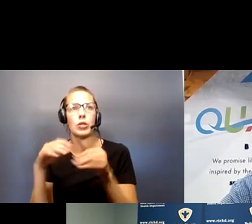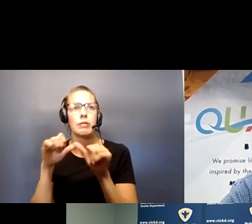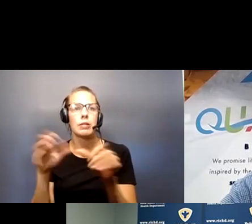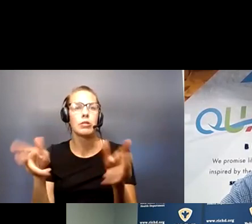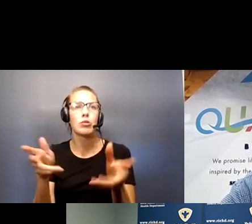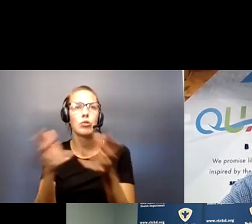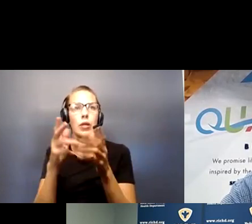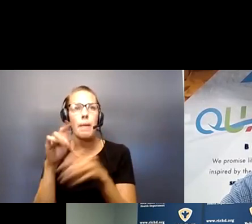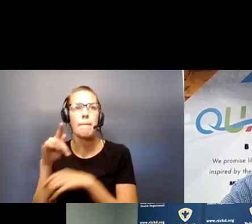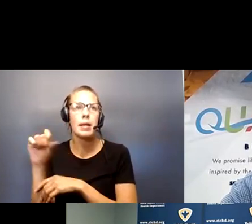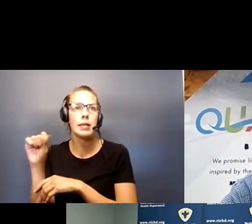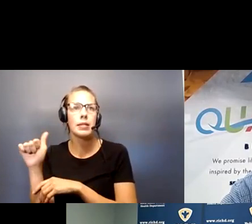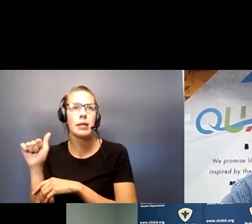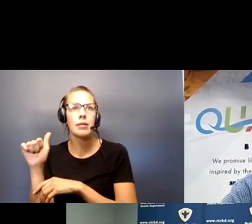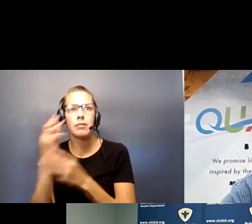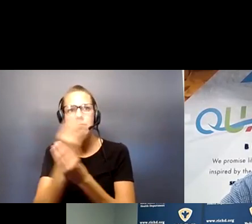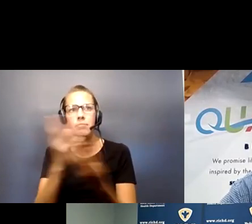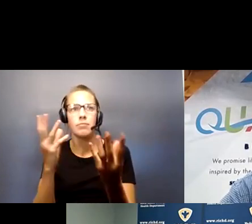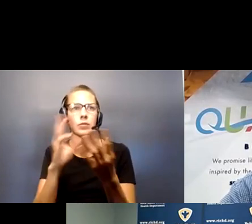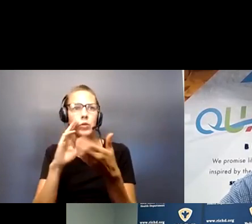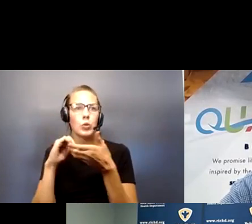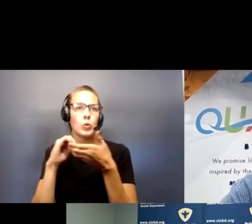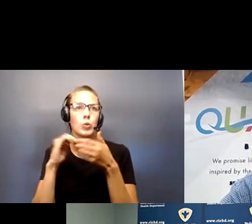out PSAs collectively. So